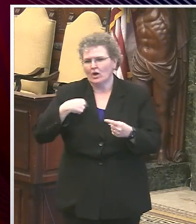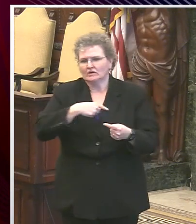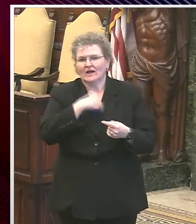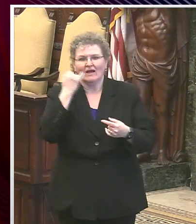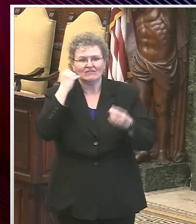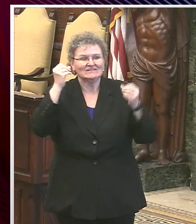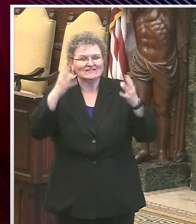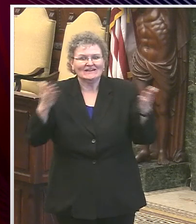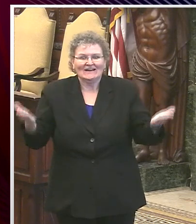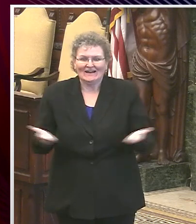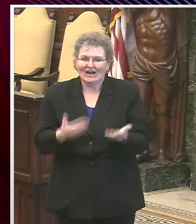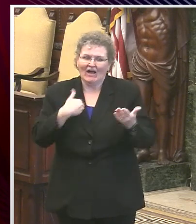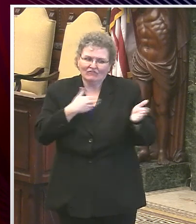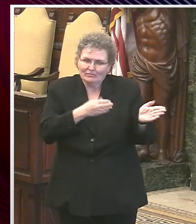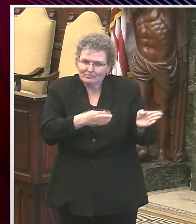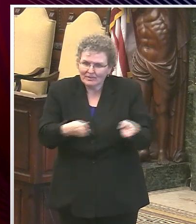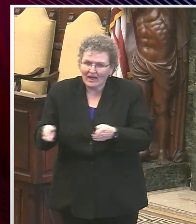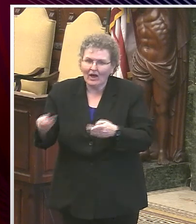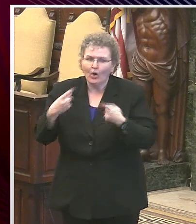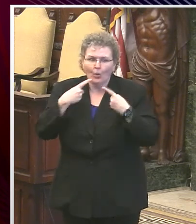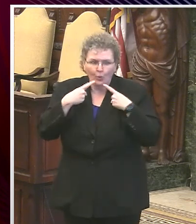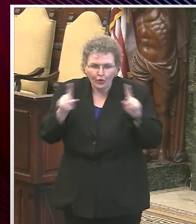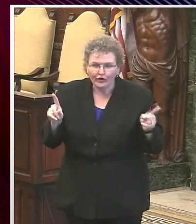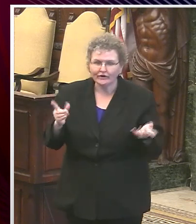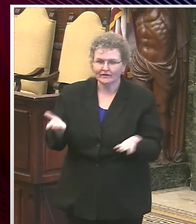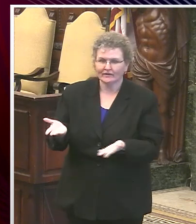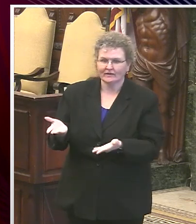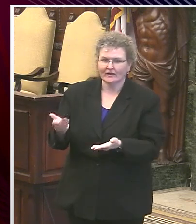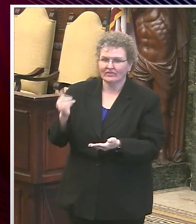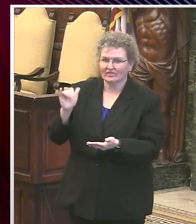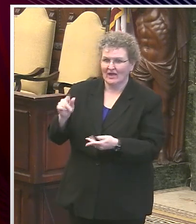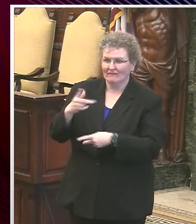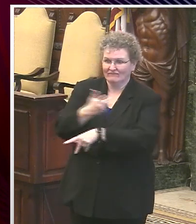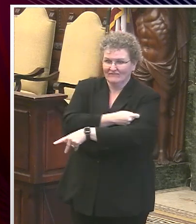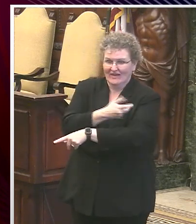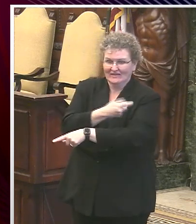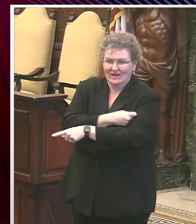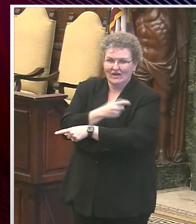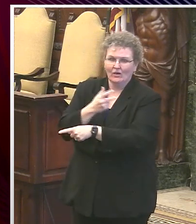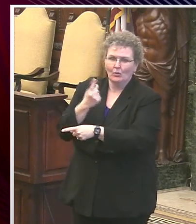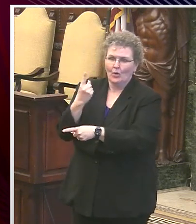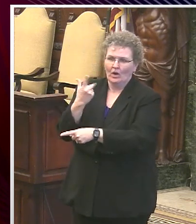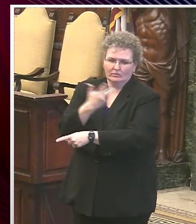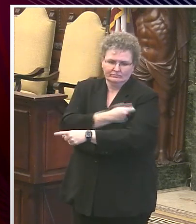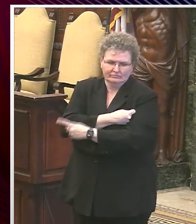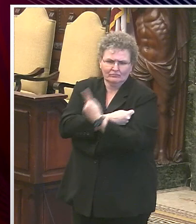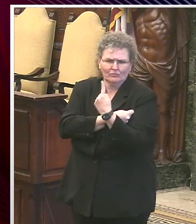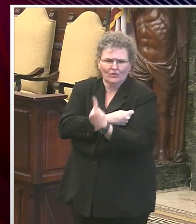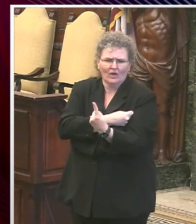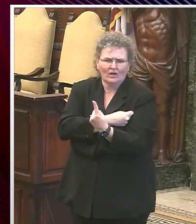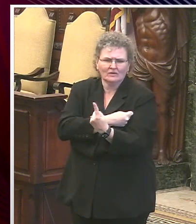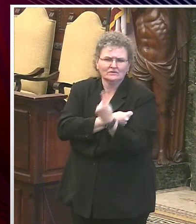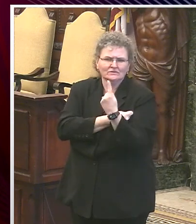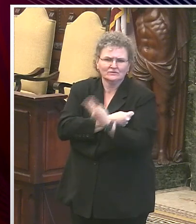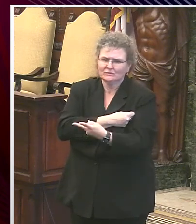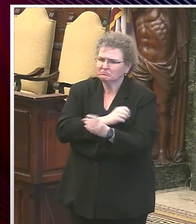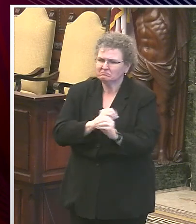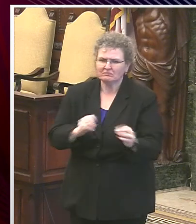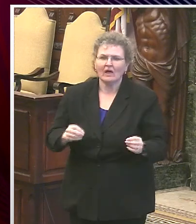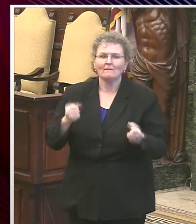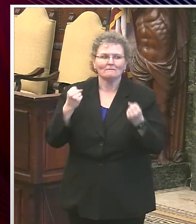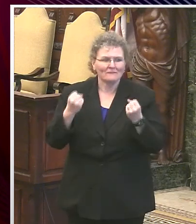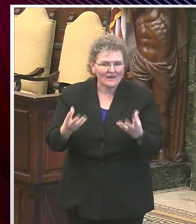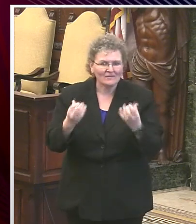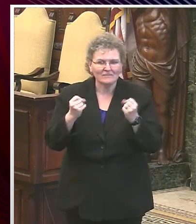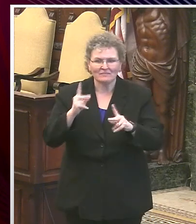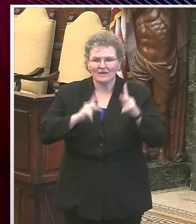is a good plan. It's working quite well. And what's different about this vaccine is that it's given one dose rather than two. We do know there's a lot of people who are very